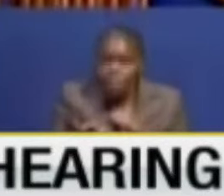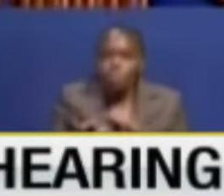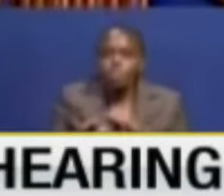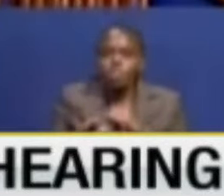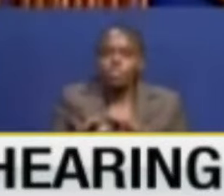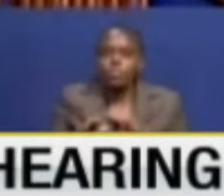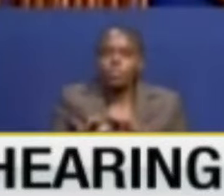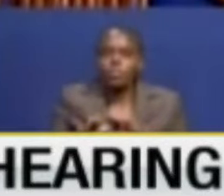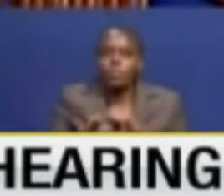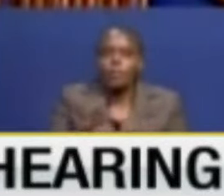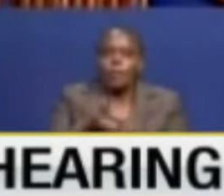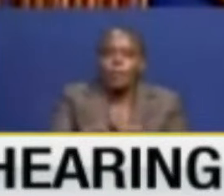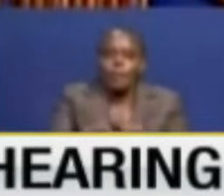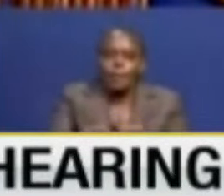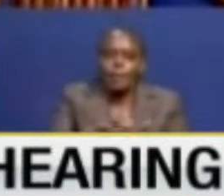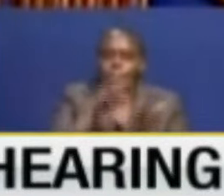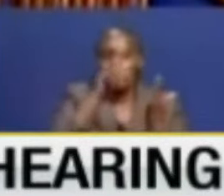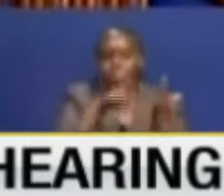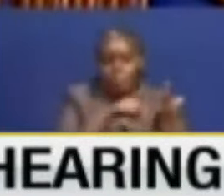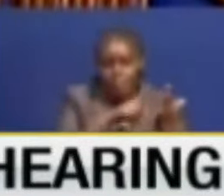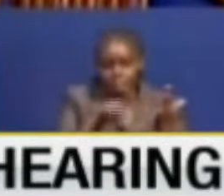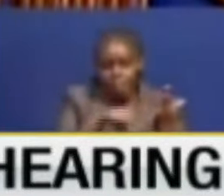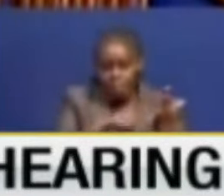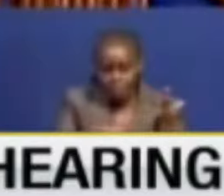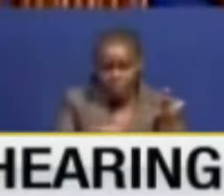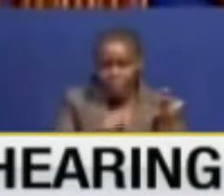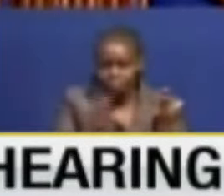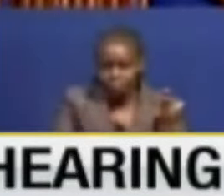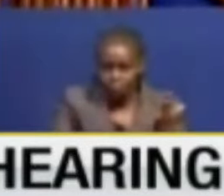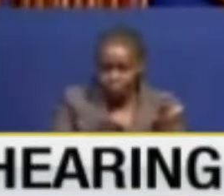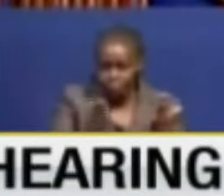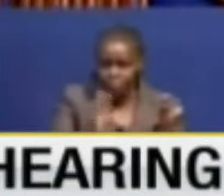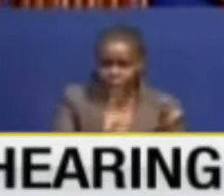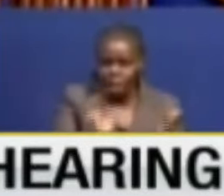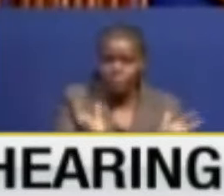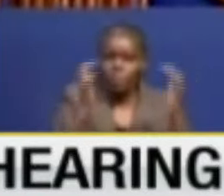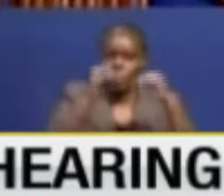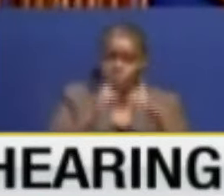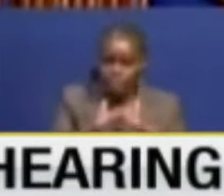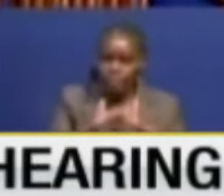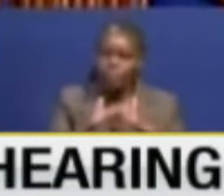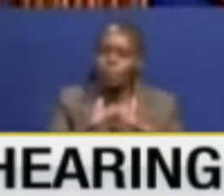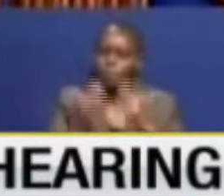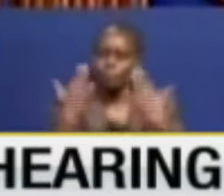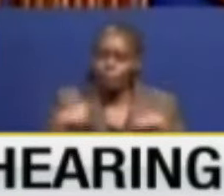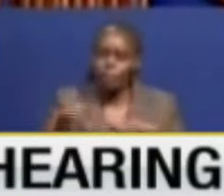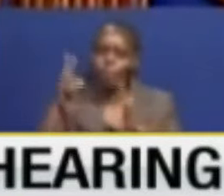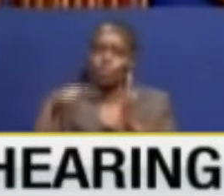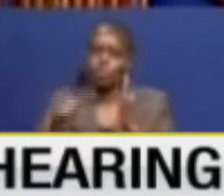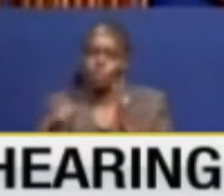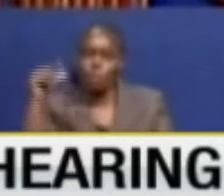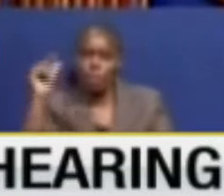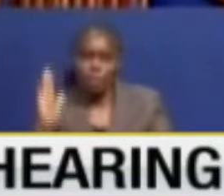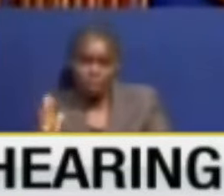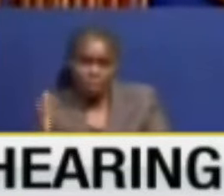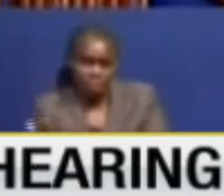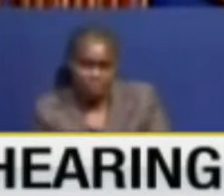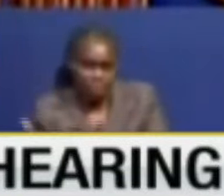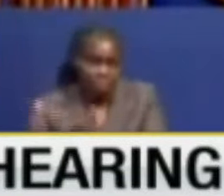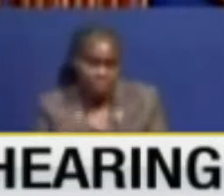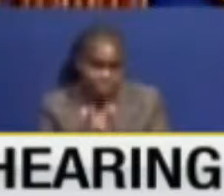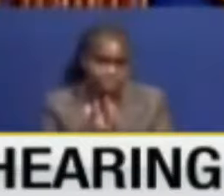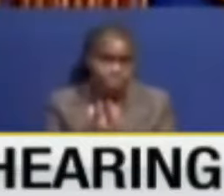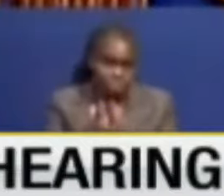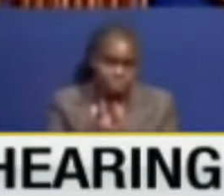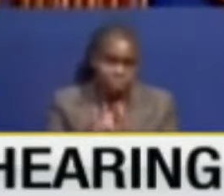matters, the charges against the Governor, as submitted by the County Assembly, shall be read. The Governor will be given an opportunity